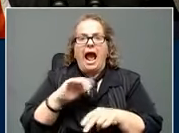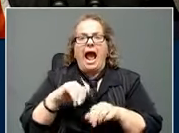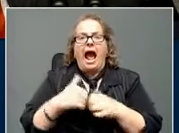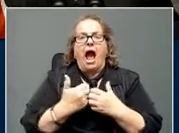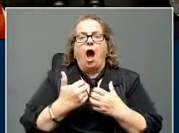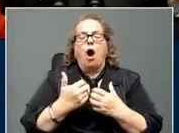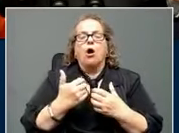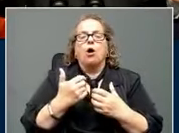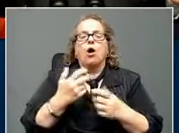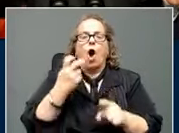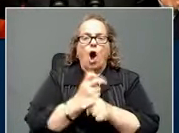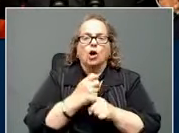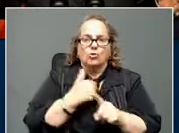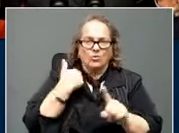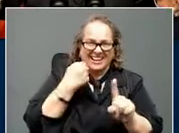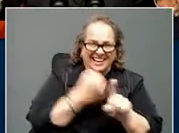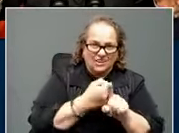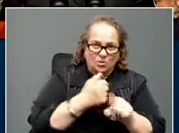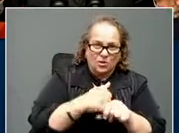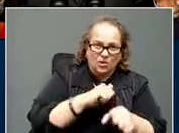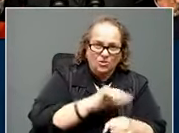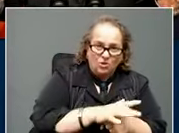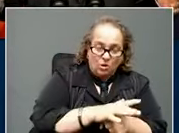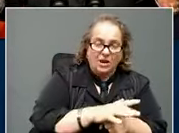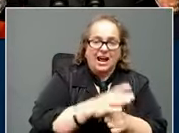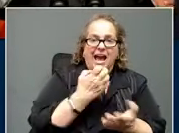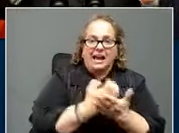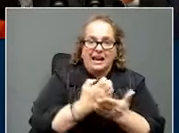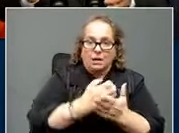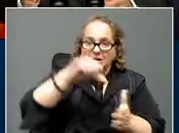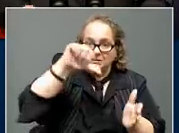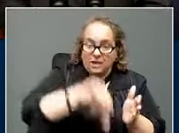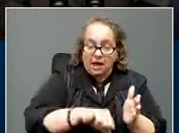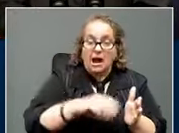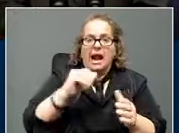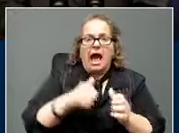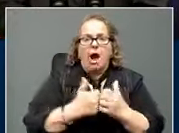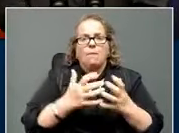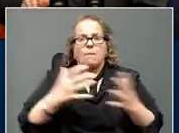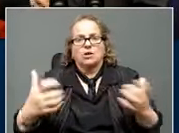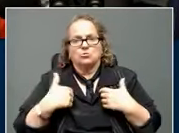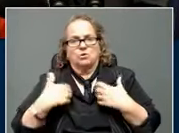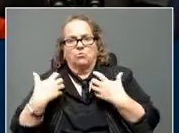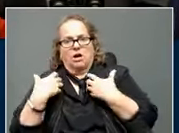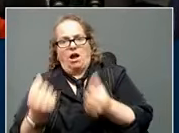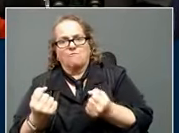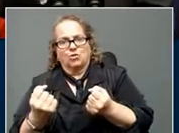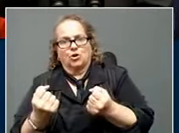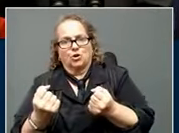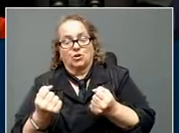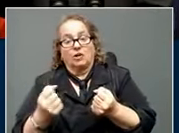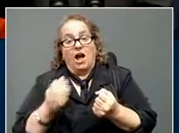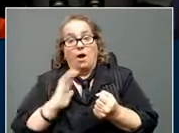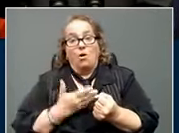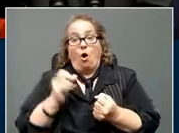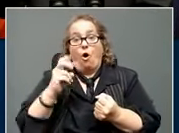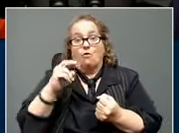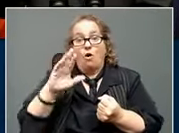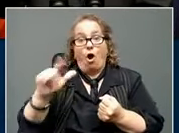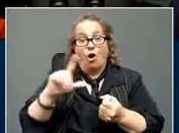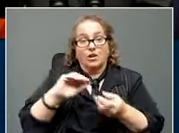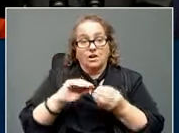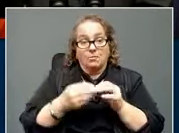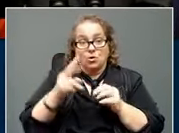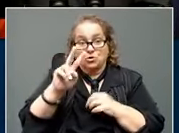hit versus how much had we recovered. Our overall number, 2.183, is below what we thought we'd